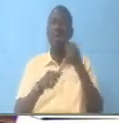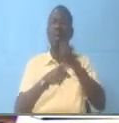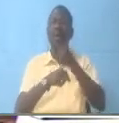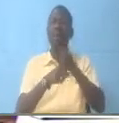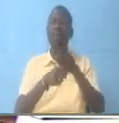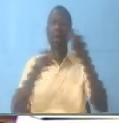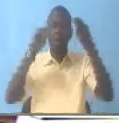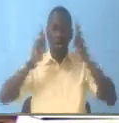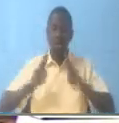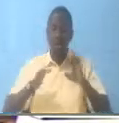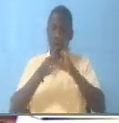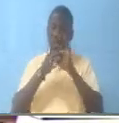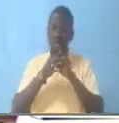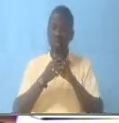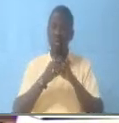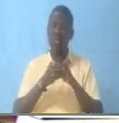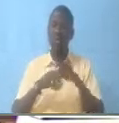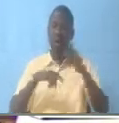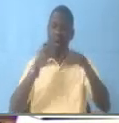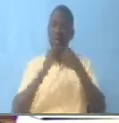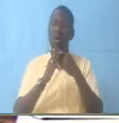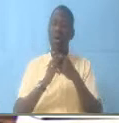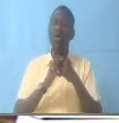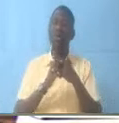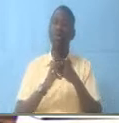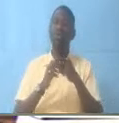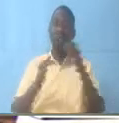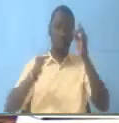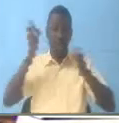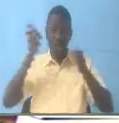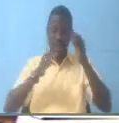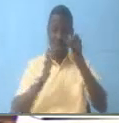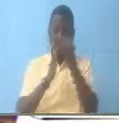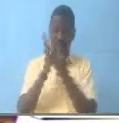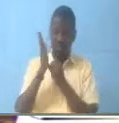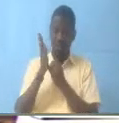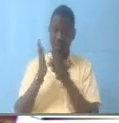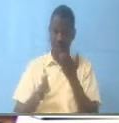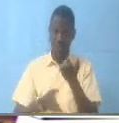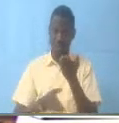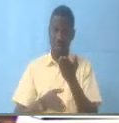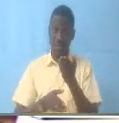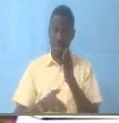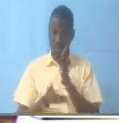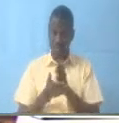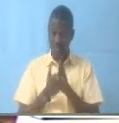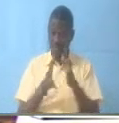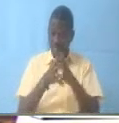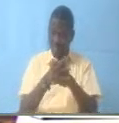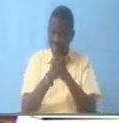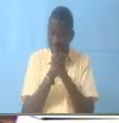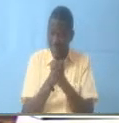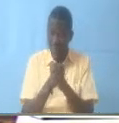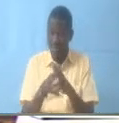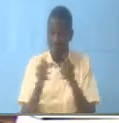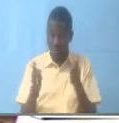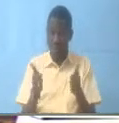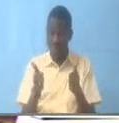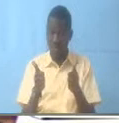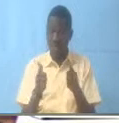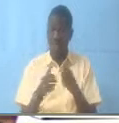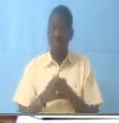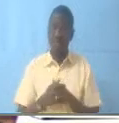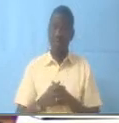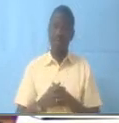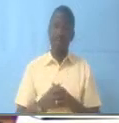ndorte 90 ñi nga xam ne ñoo woon jiite réew mi kilifa yi nga xam ne ñoo jiite woon réew mi ñu ngi doon àndandoor nag ak ñi nga xam